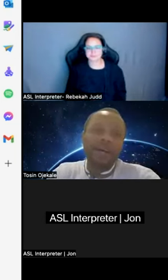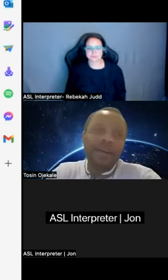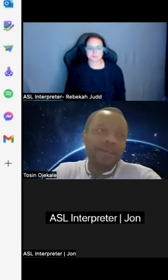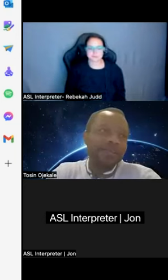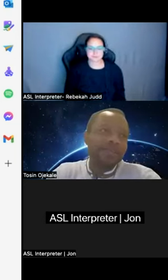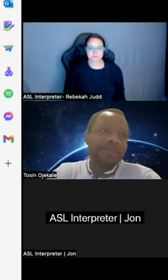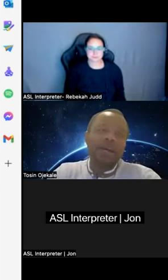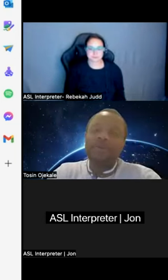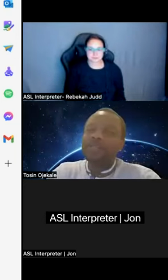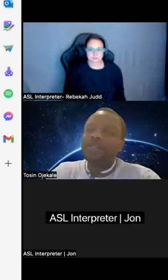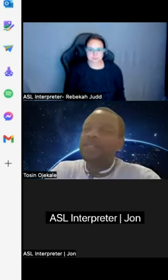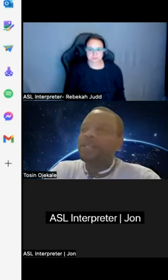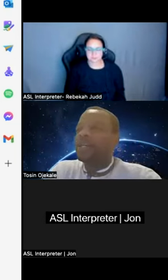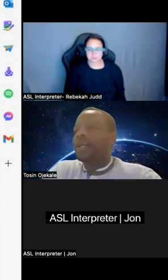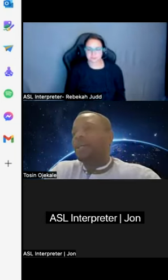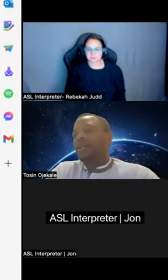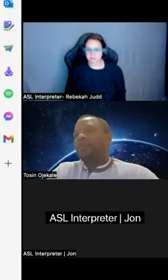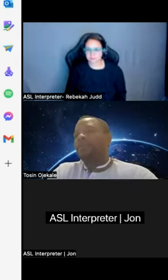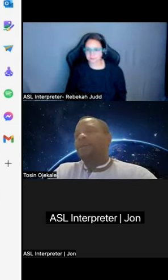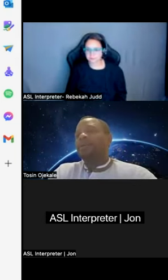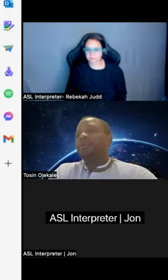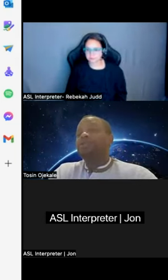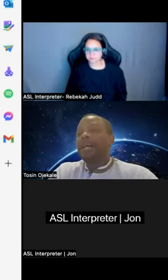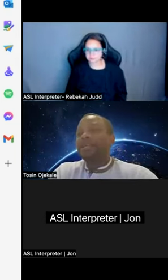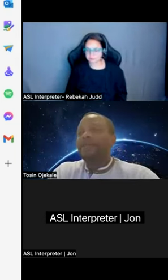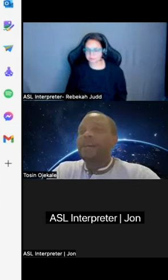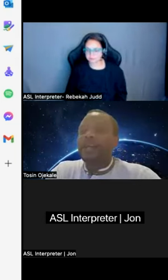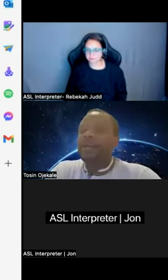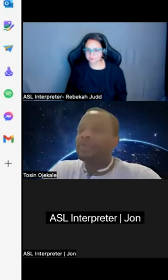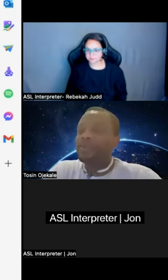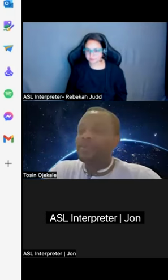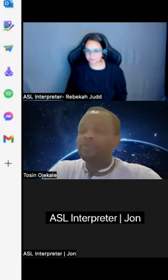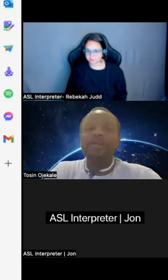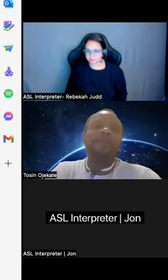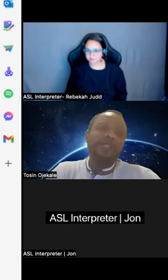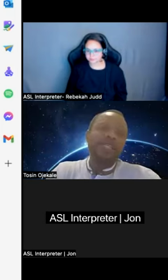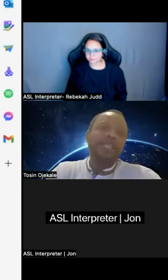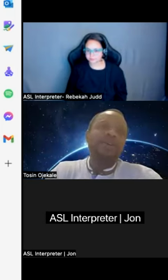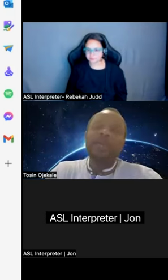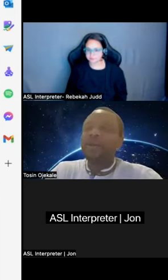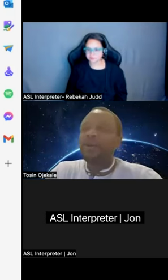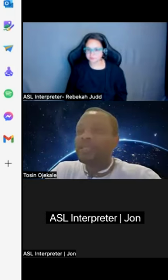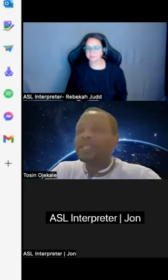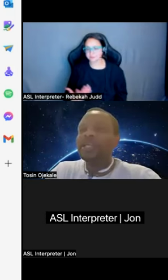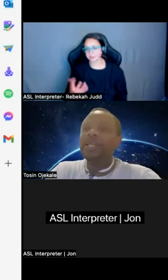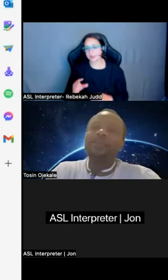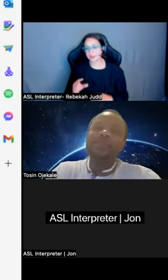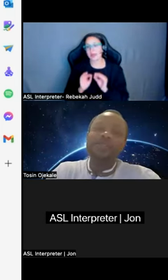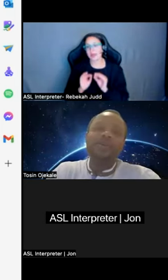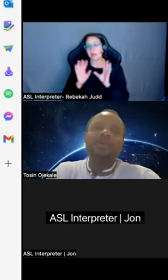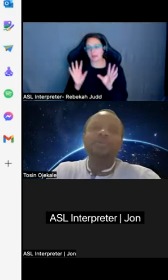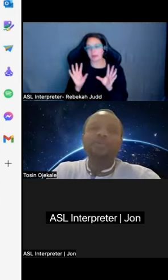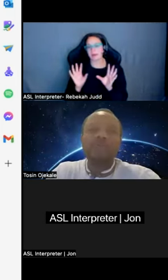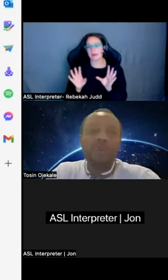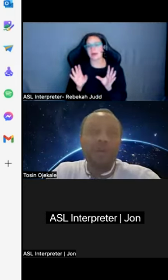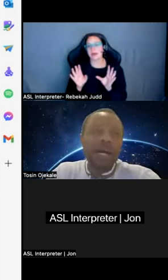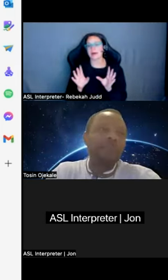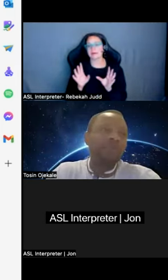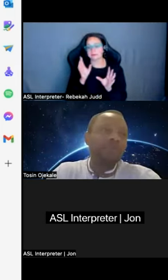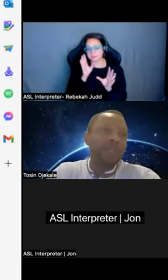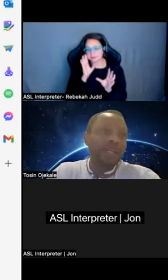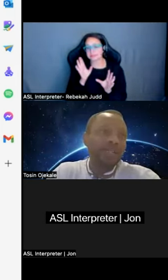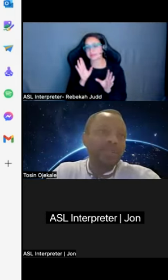have arisen triggered the fire. So obviously there's going to be an audit at the end of it, or to know